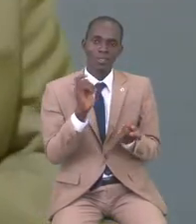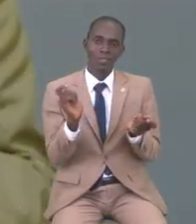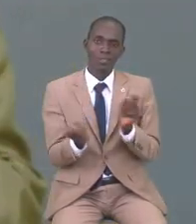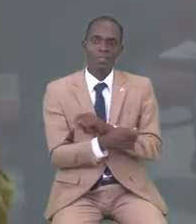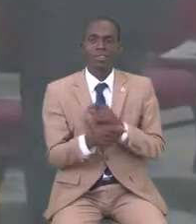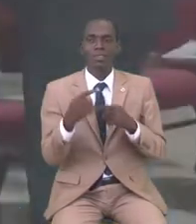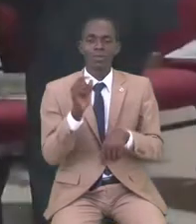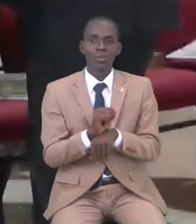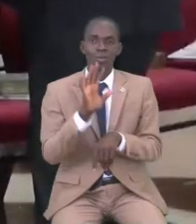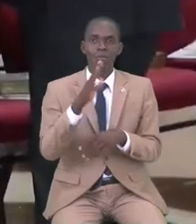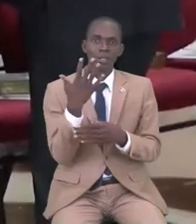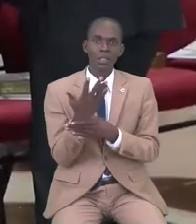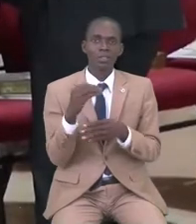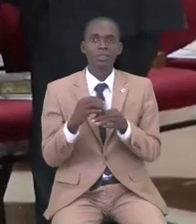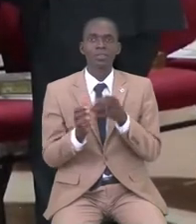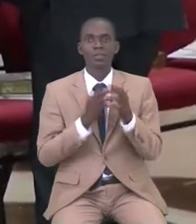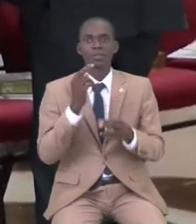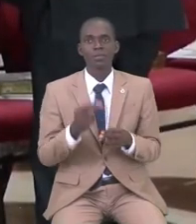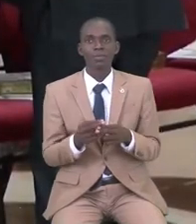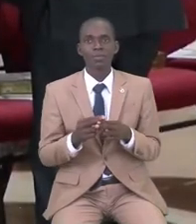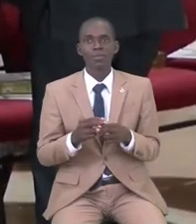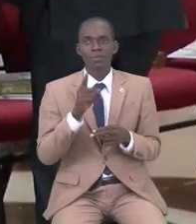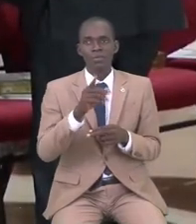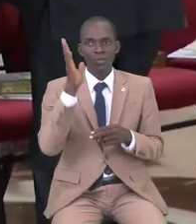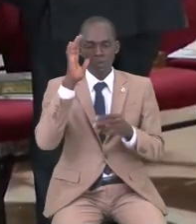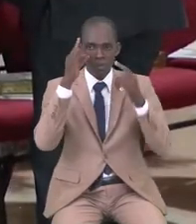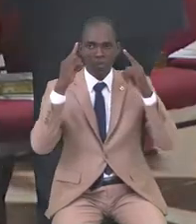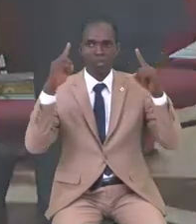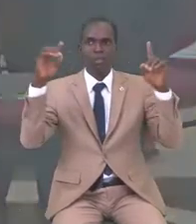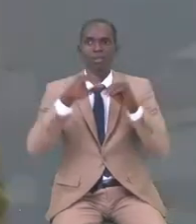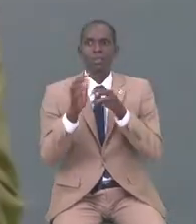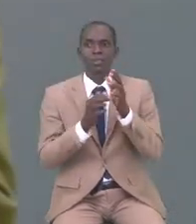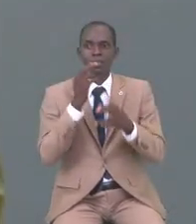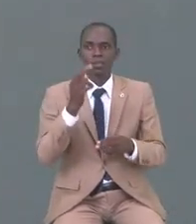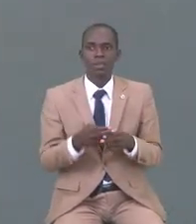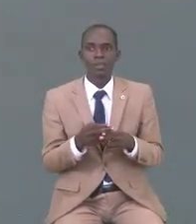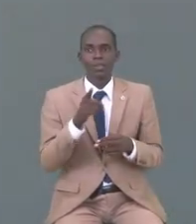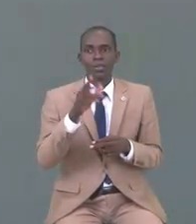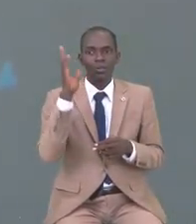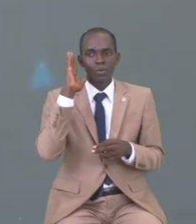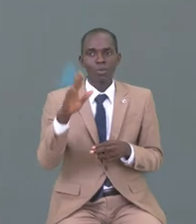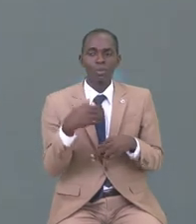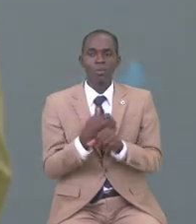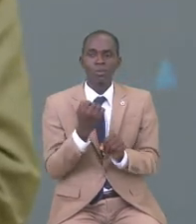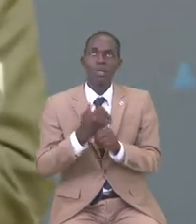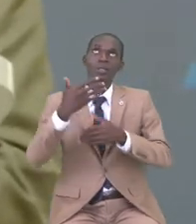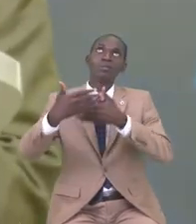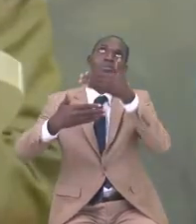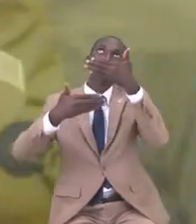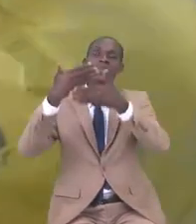your hand. Amen. You will succeed. Amen. You will make progress.